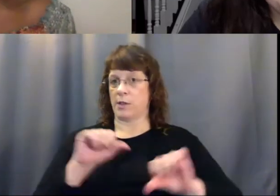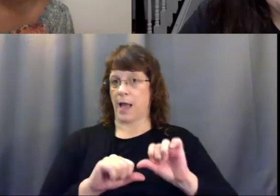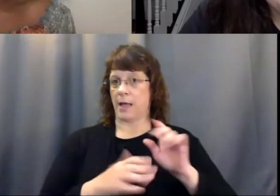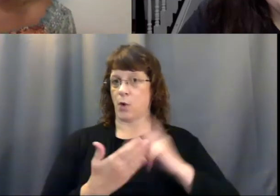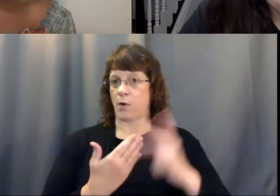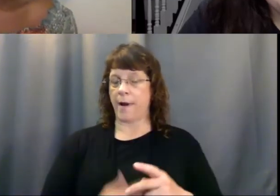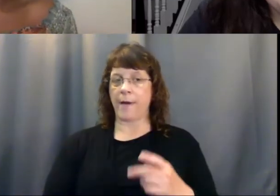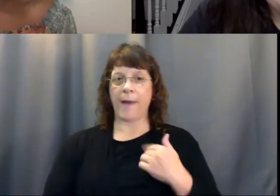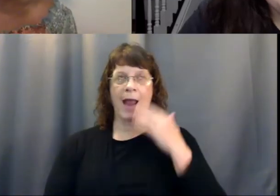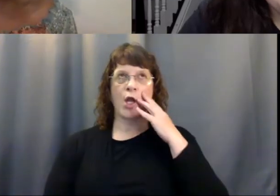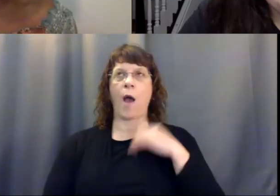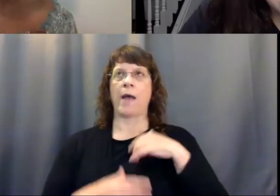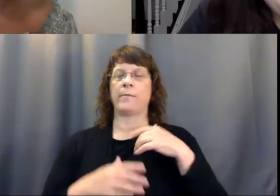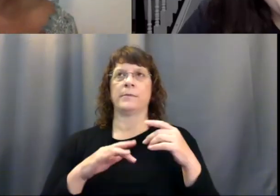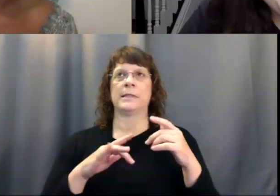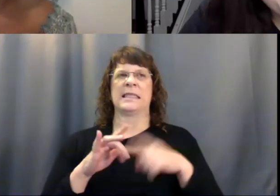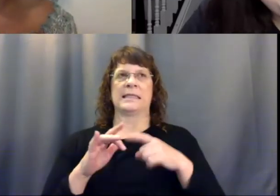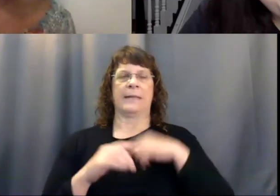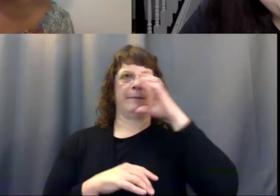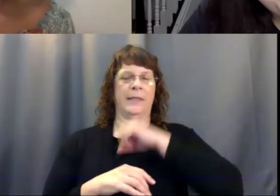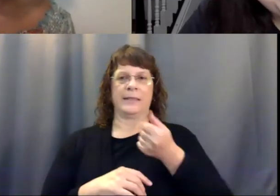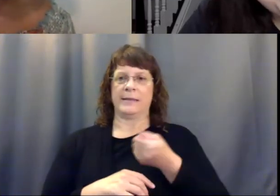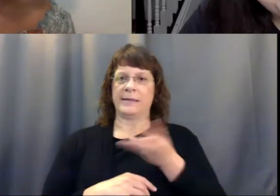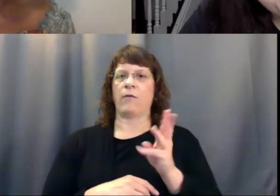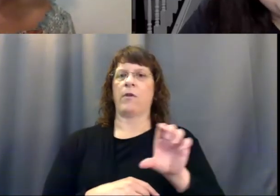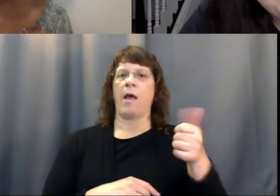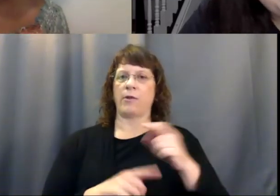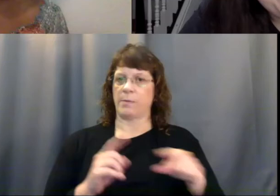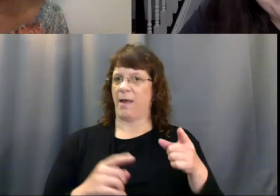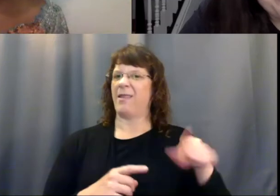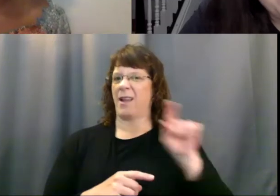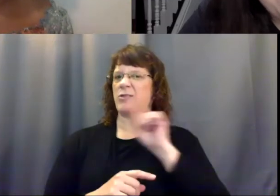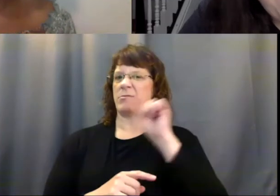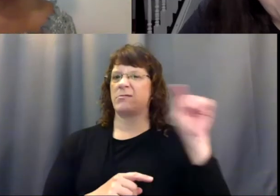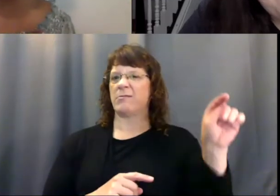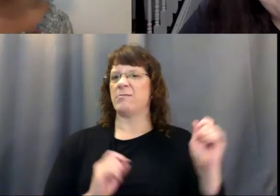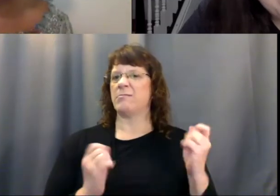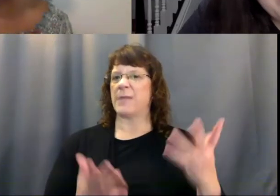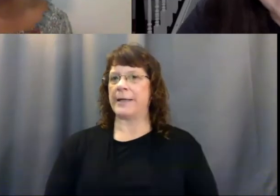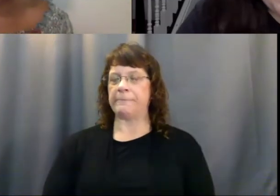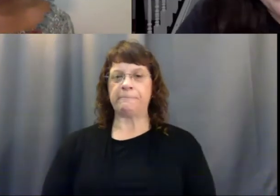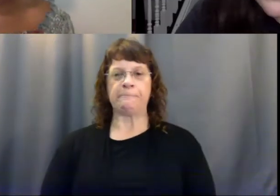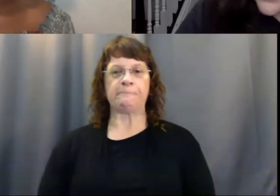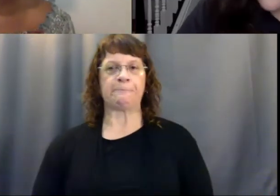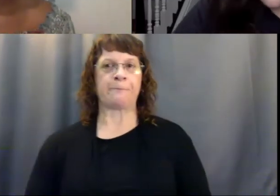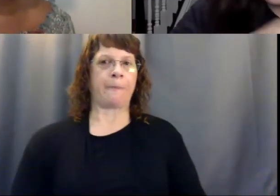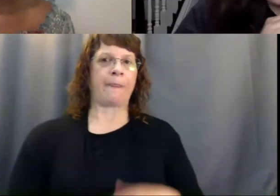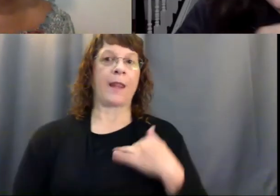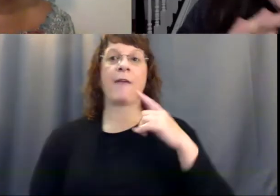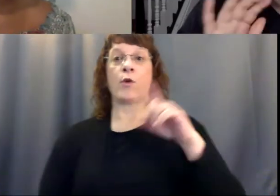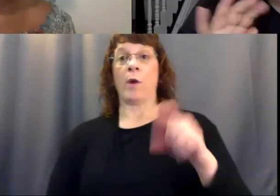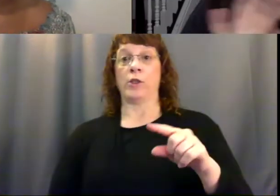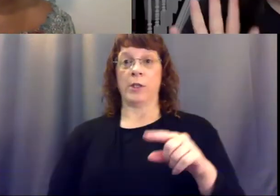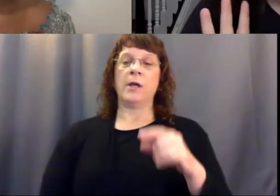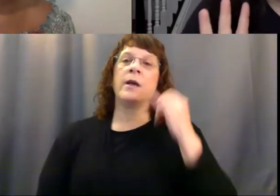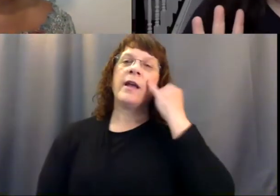I know I'm skipping over many others, but they do exist. Yeah. For sure. Here's a question. If you